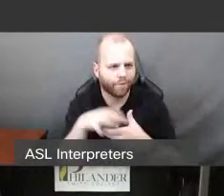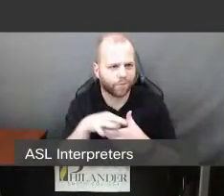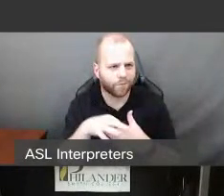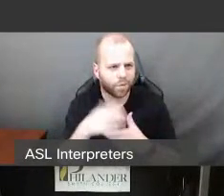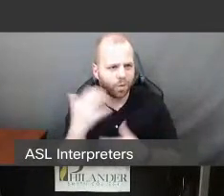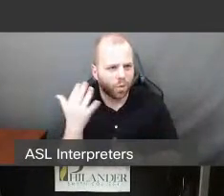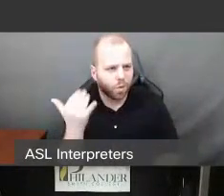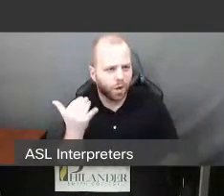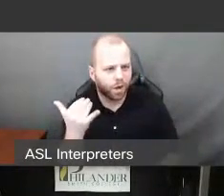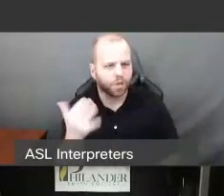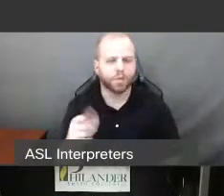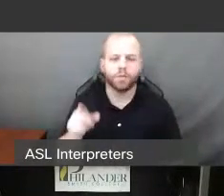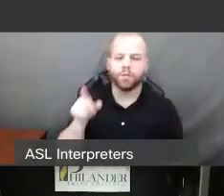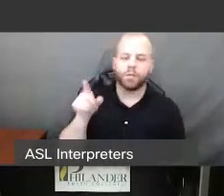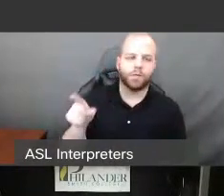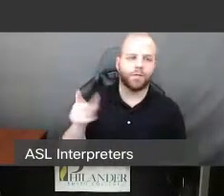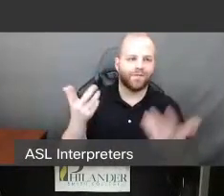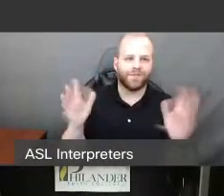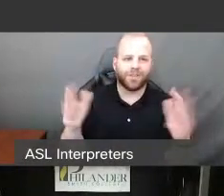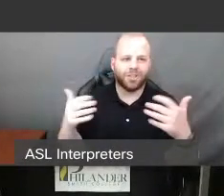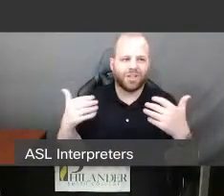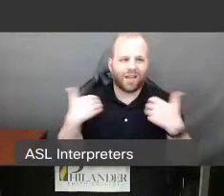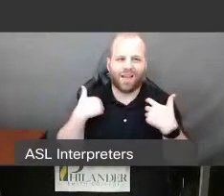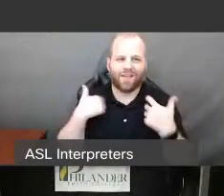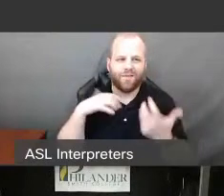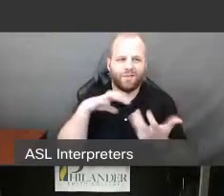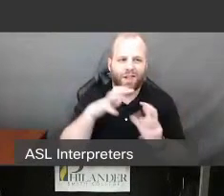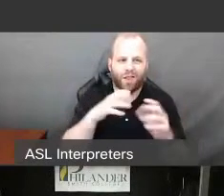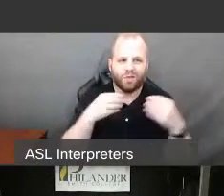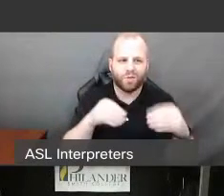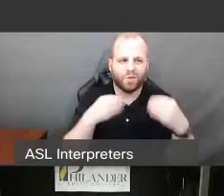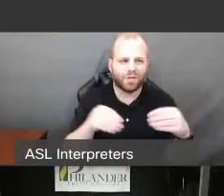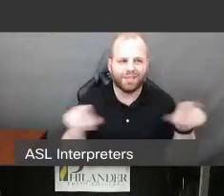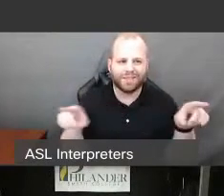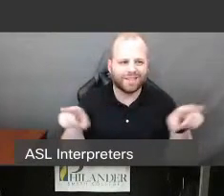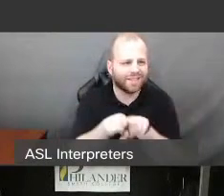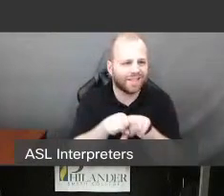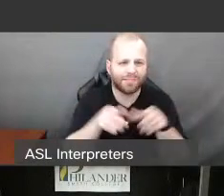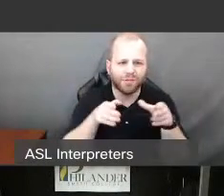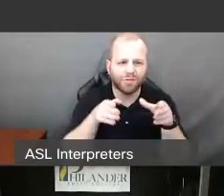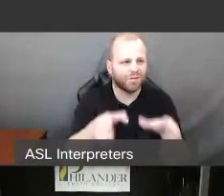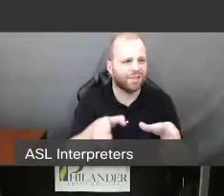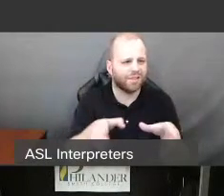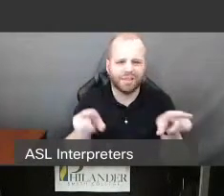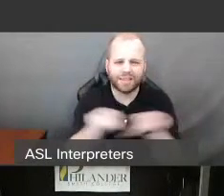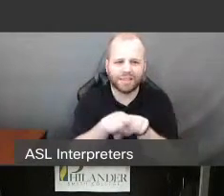Because there's already a laundromat in that area on that same street.